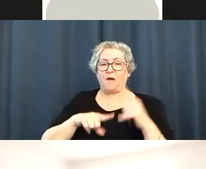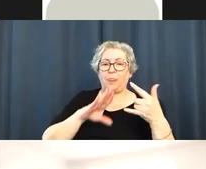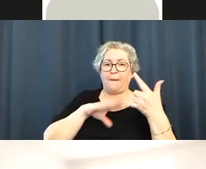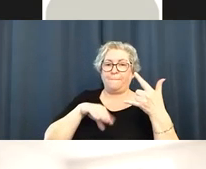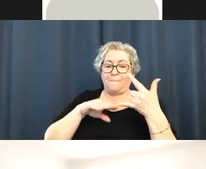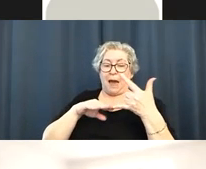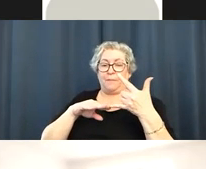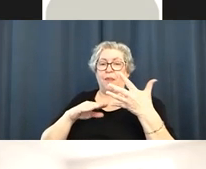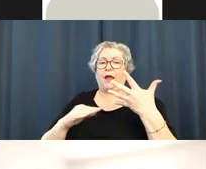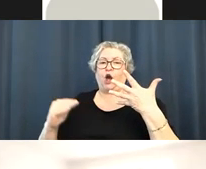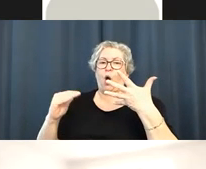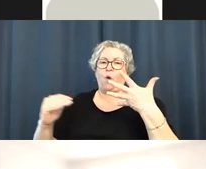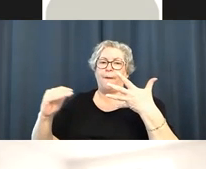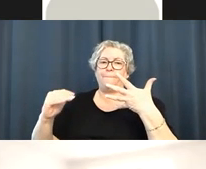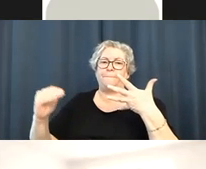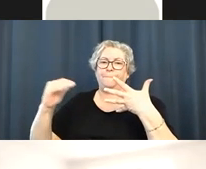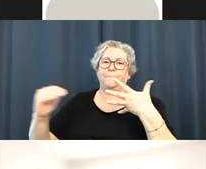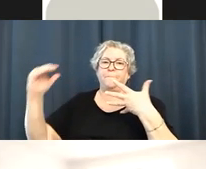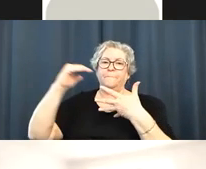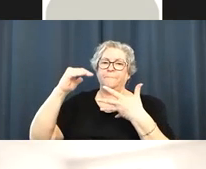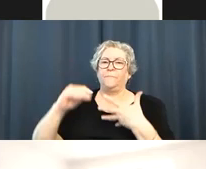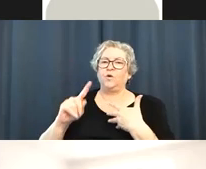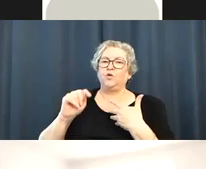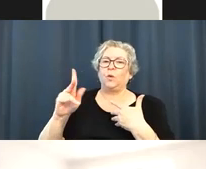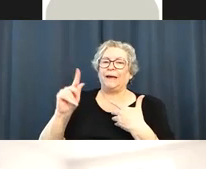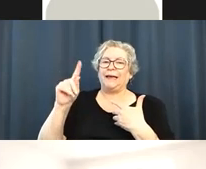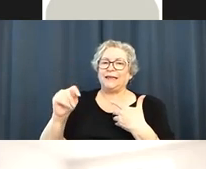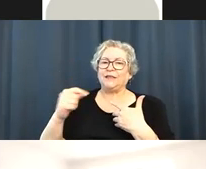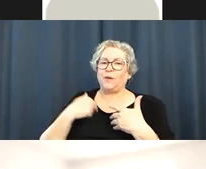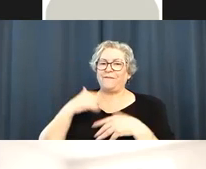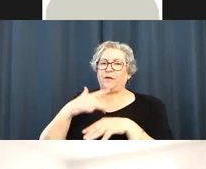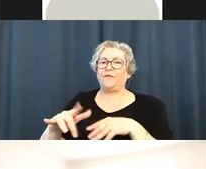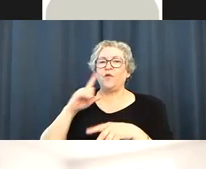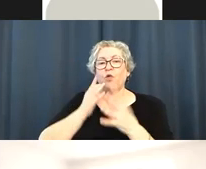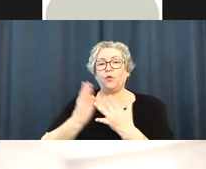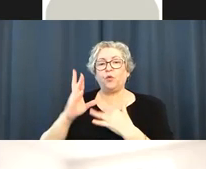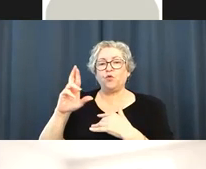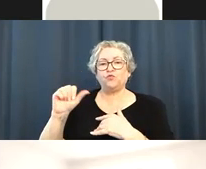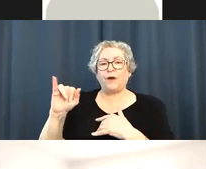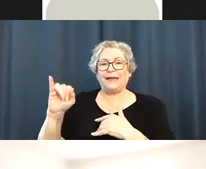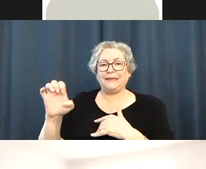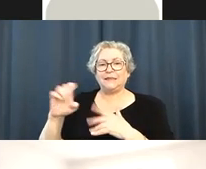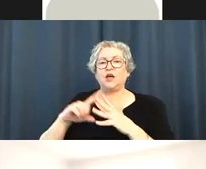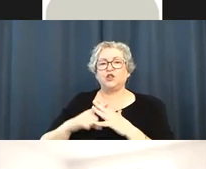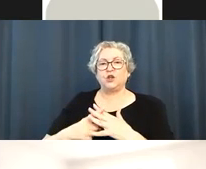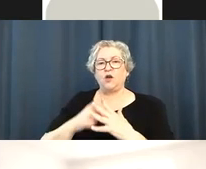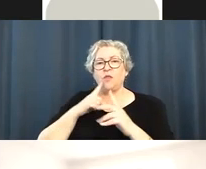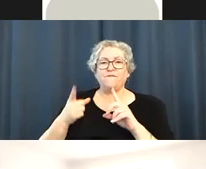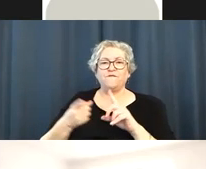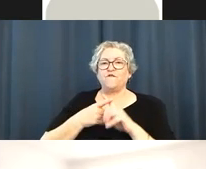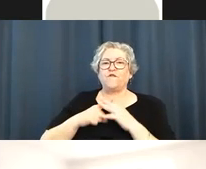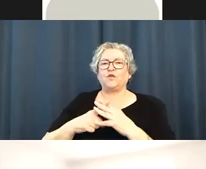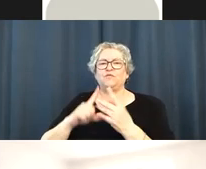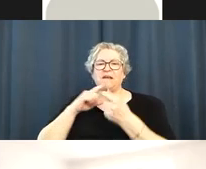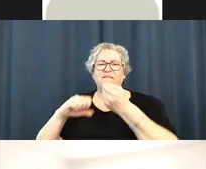your way up. And so the toolkits that we have available through RAISE start out as the first one is like a